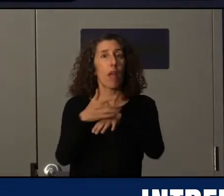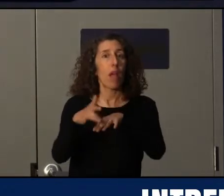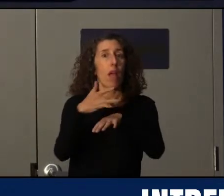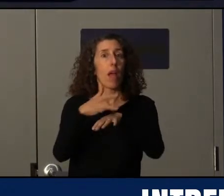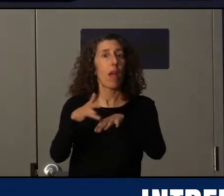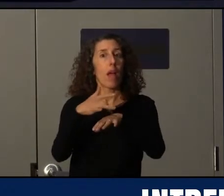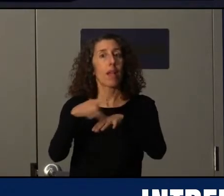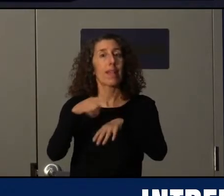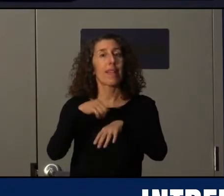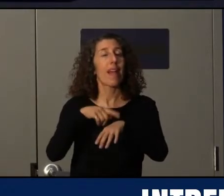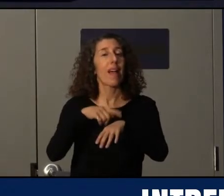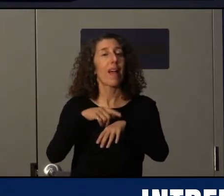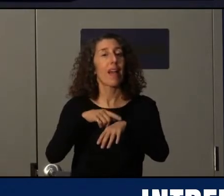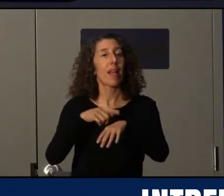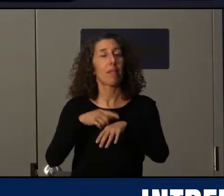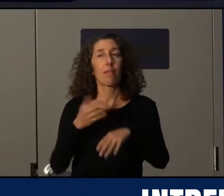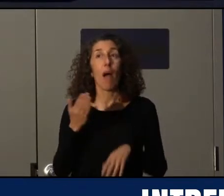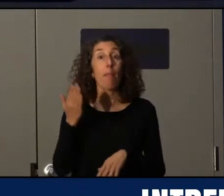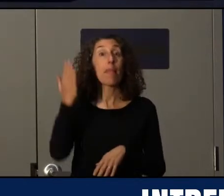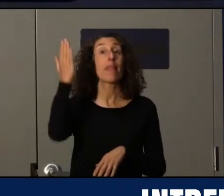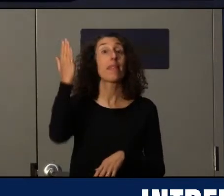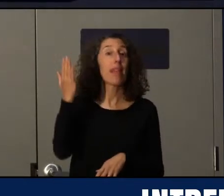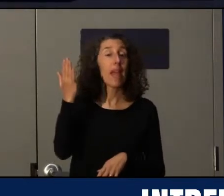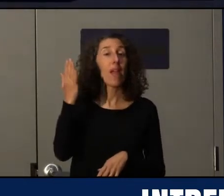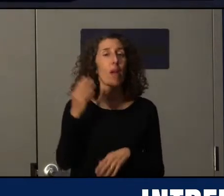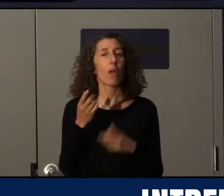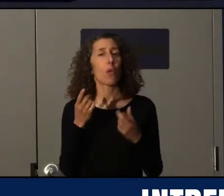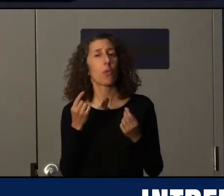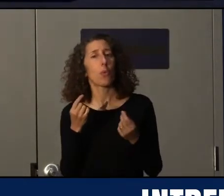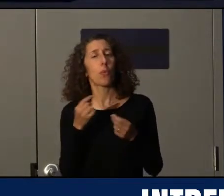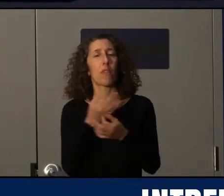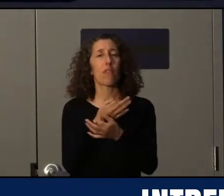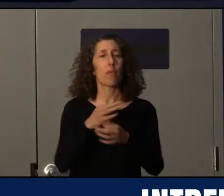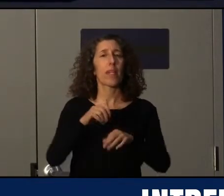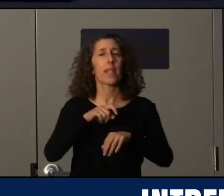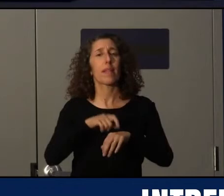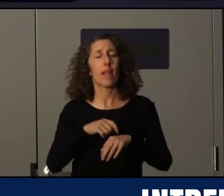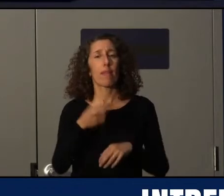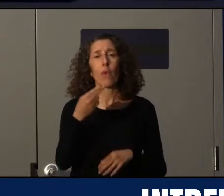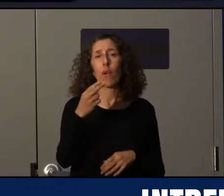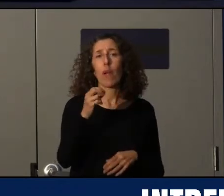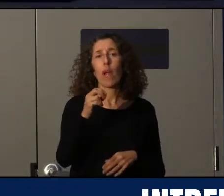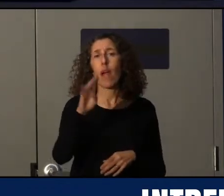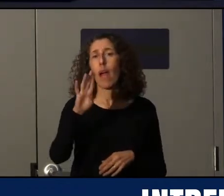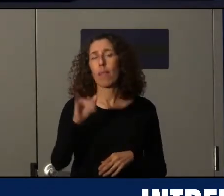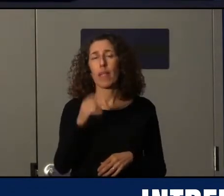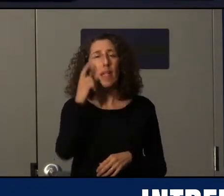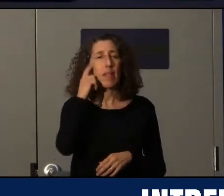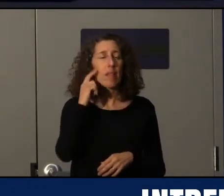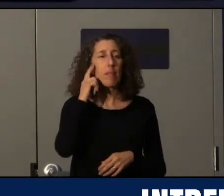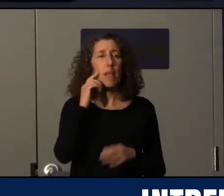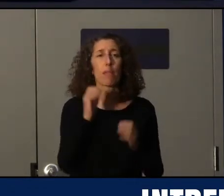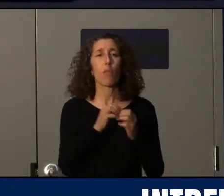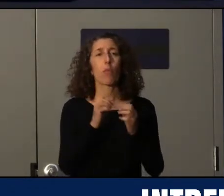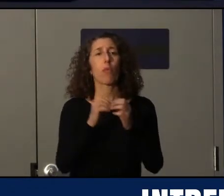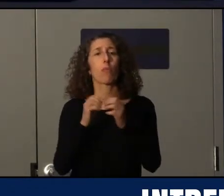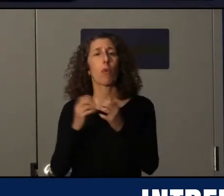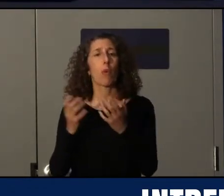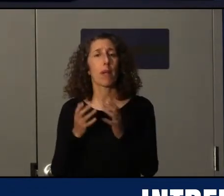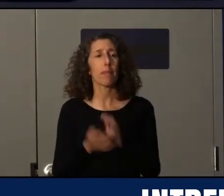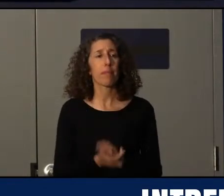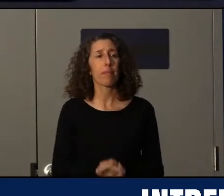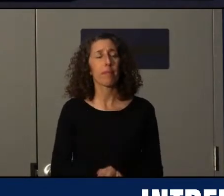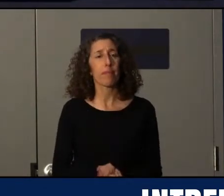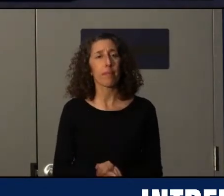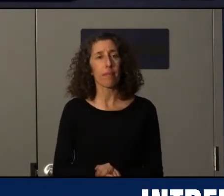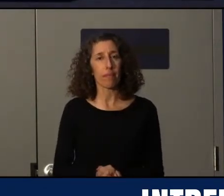doing in space if it's not all experiment, science, work? For everybody up there. Well, so